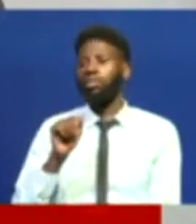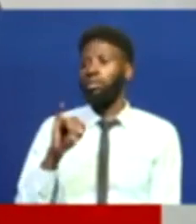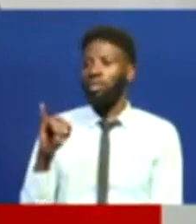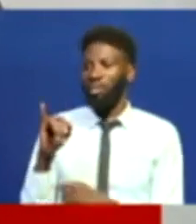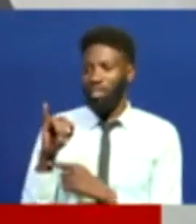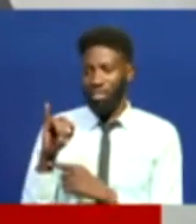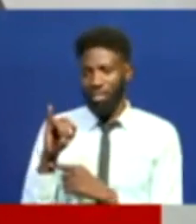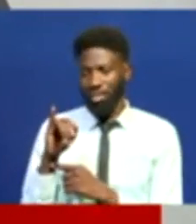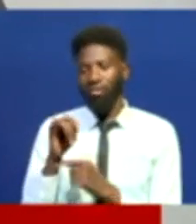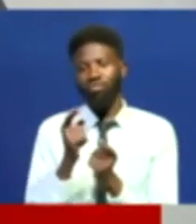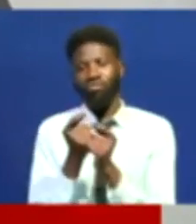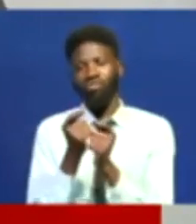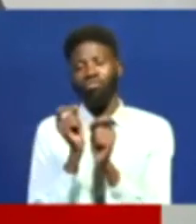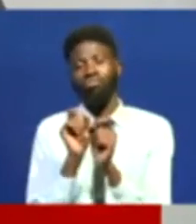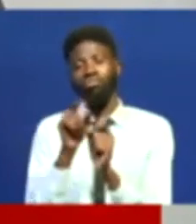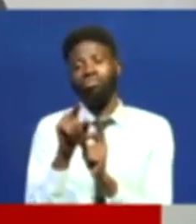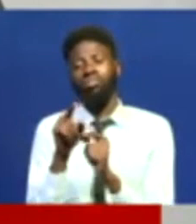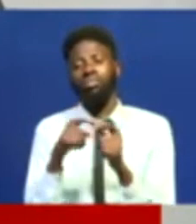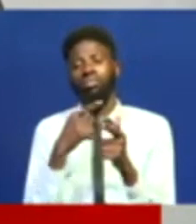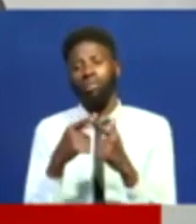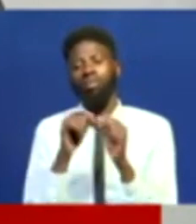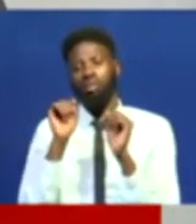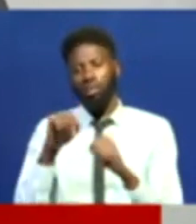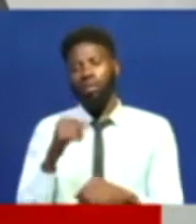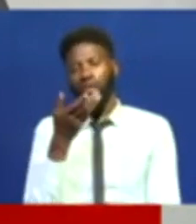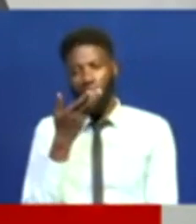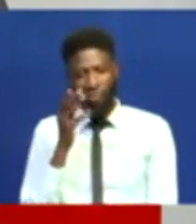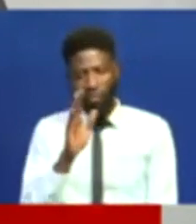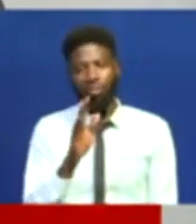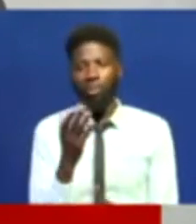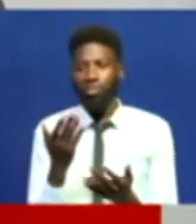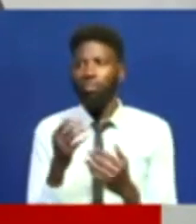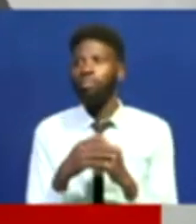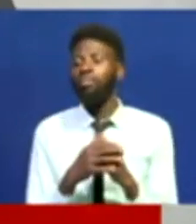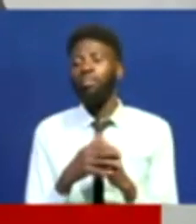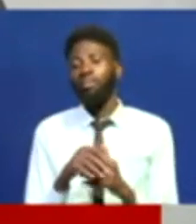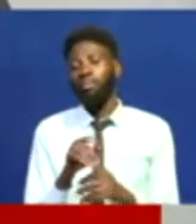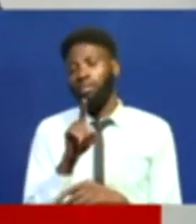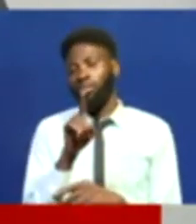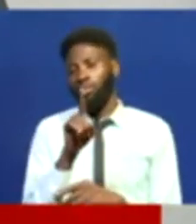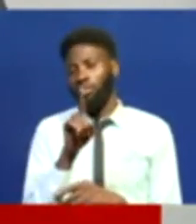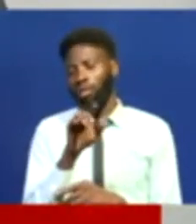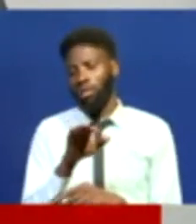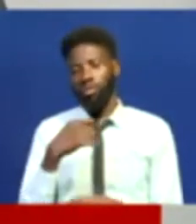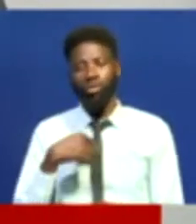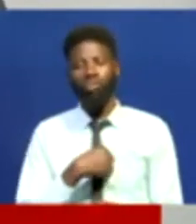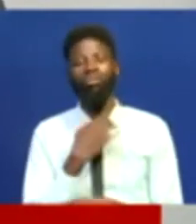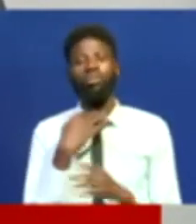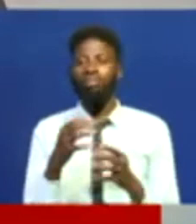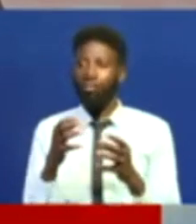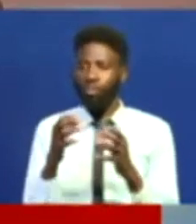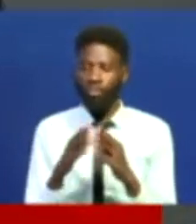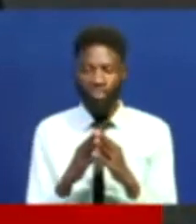and it should be able to give you very realistic feedback. Mm-hmm. So that's one area that we want to drive in this